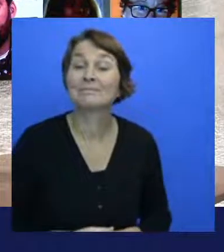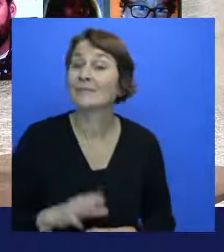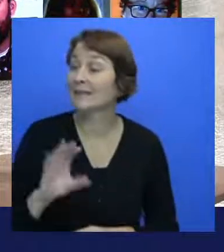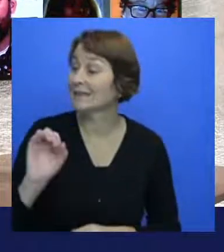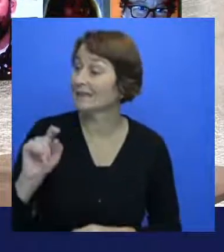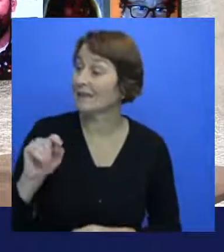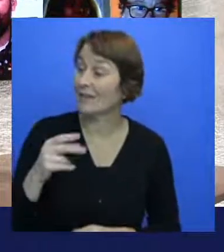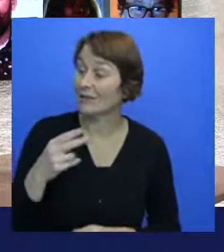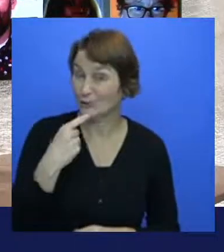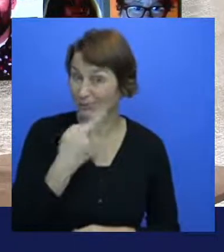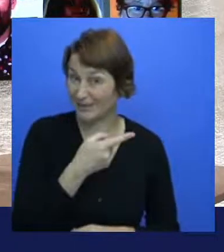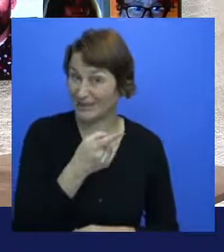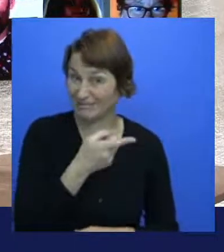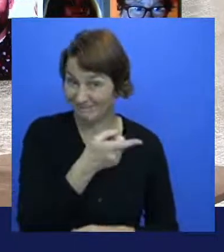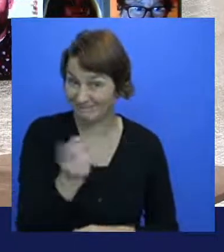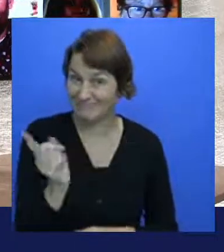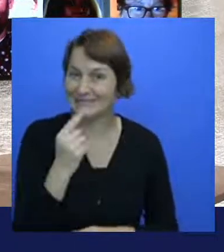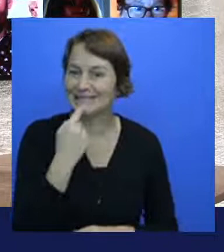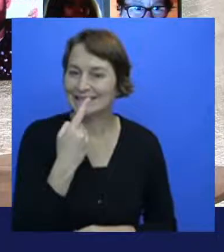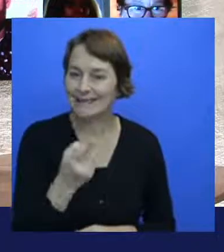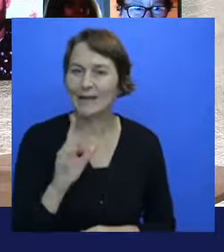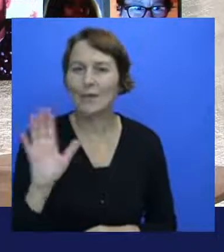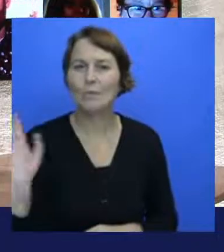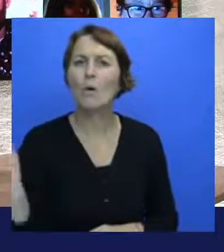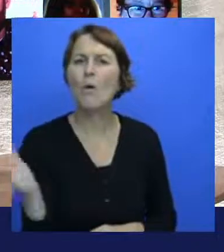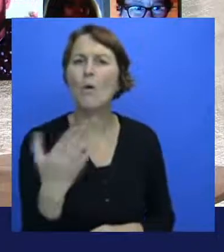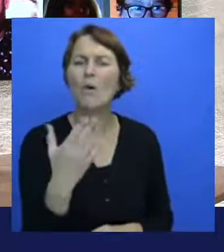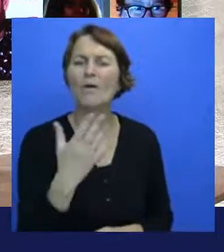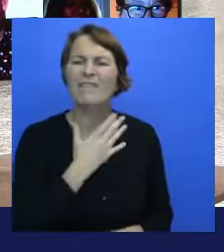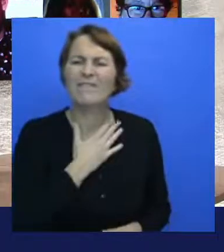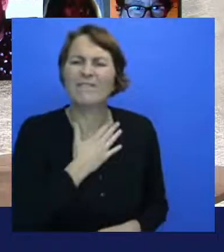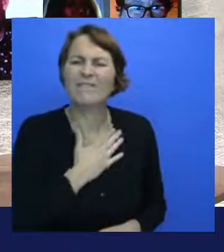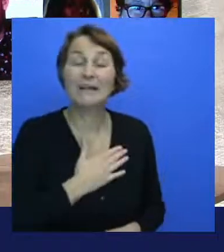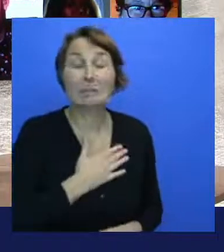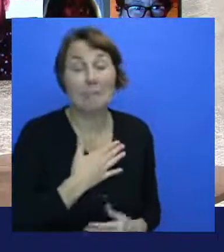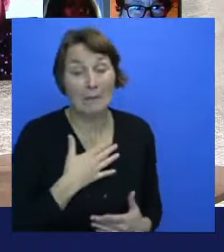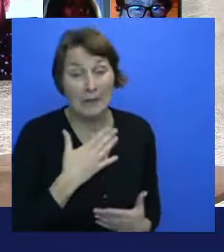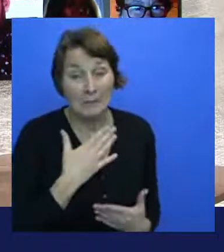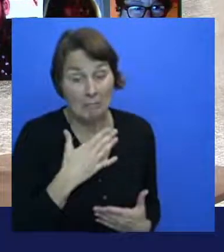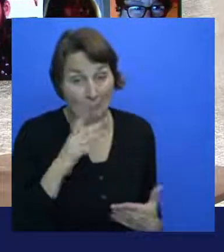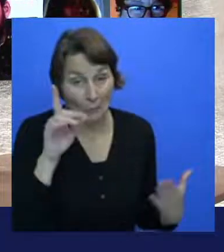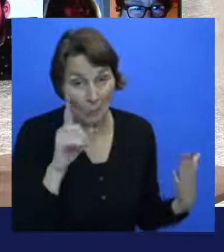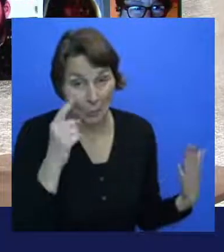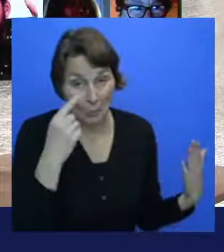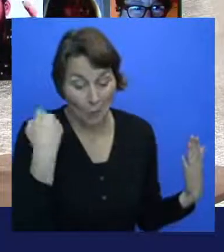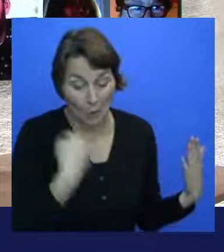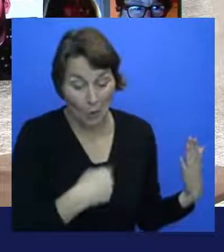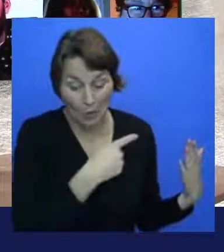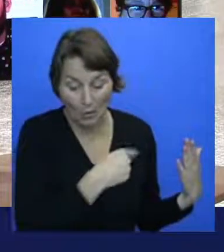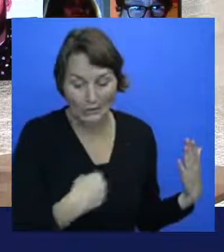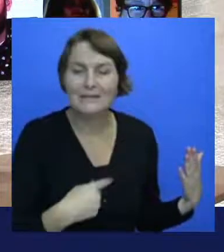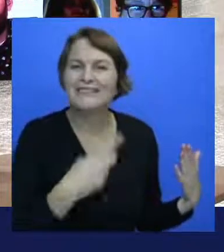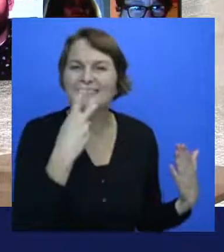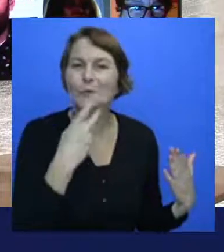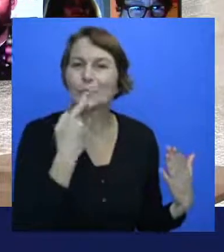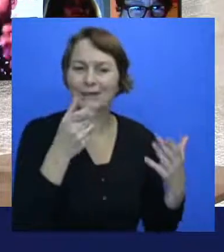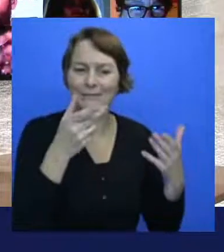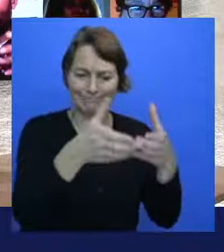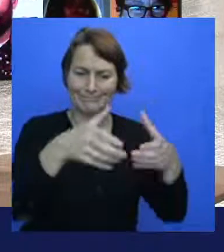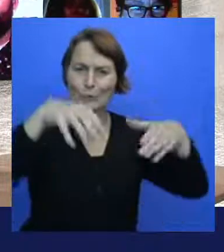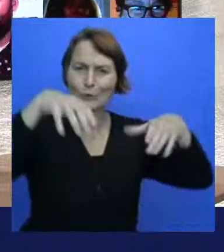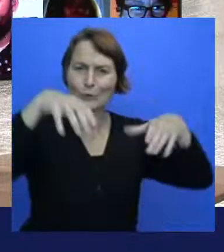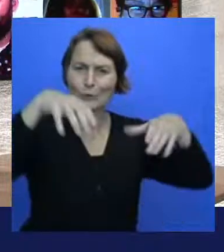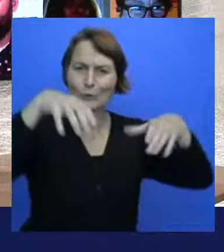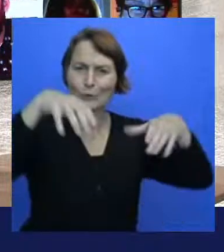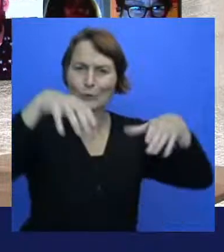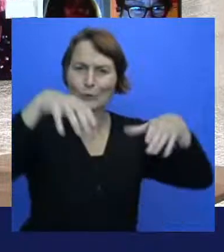Like, I get this sense, and maybe I'm wrong, but I see two camps when we talk about like learning actual